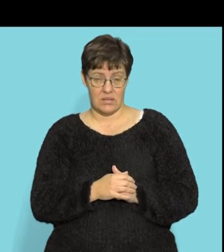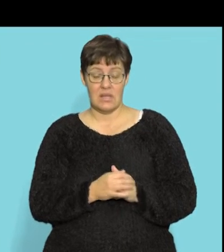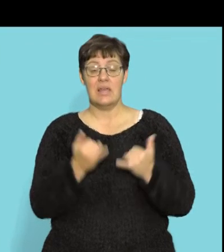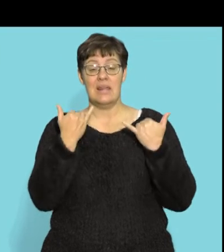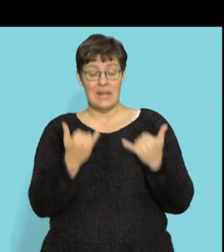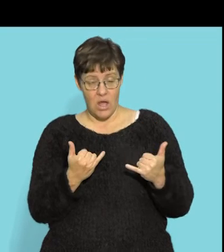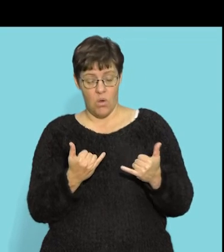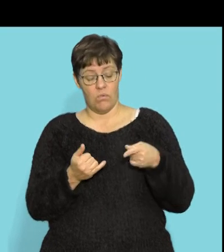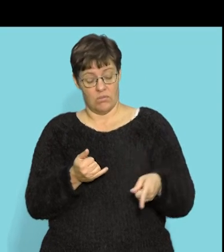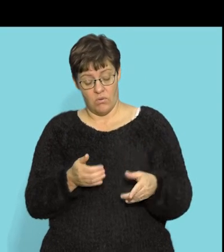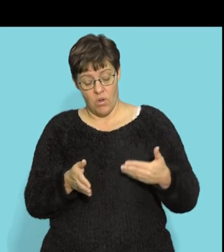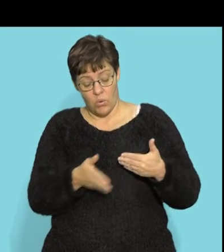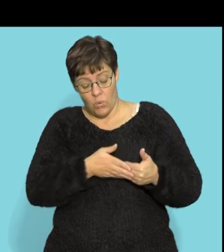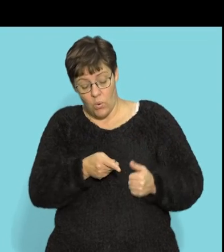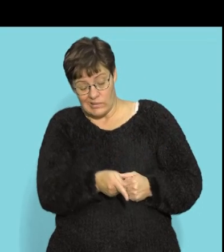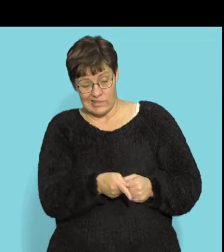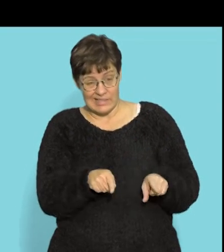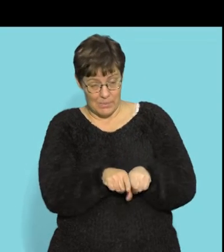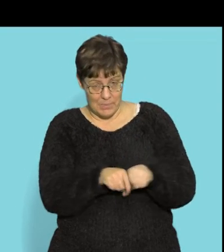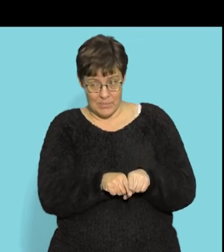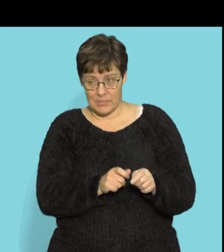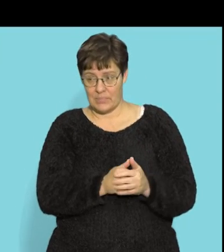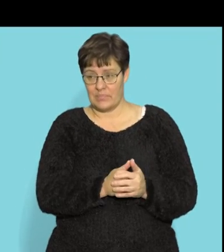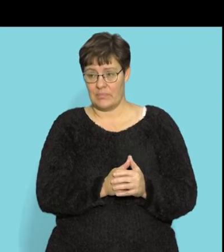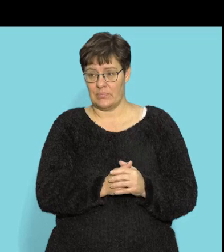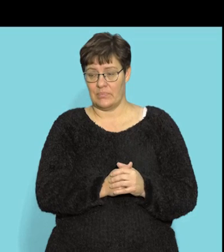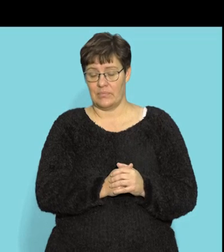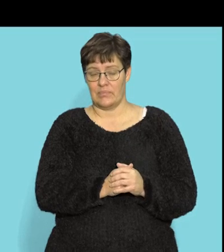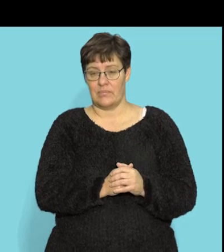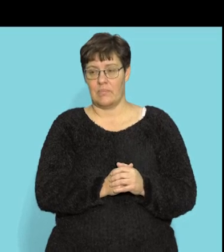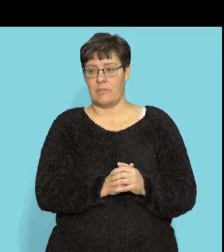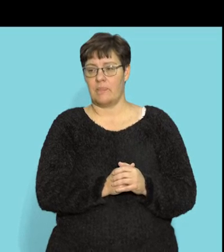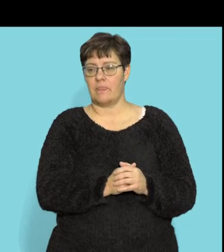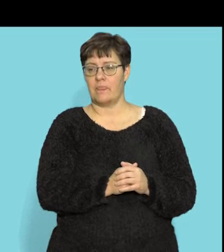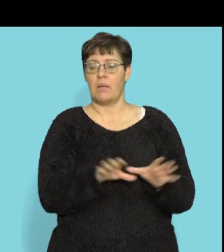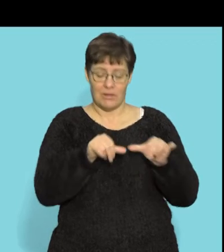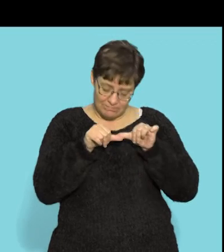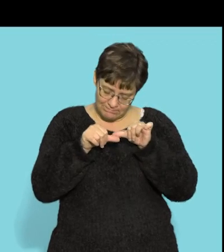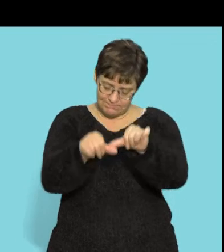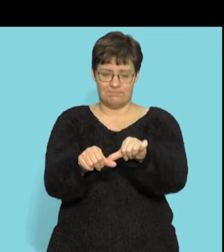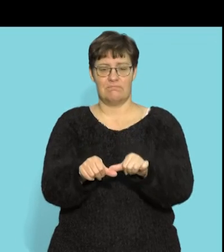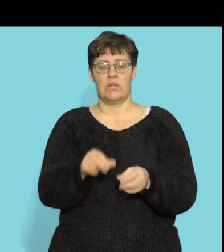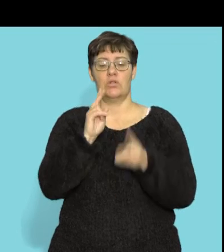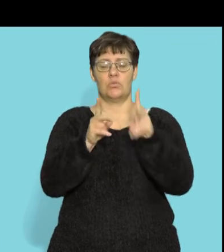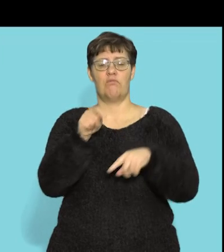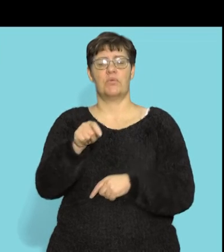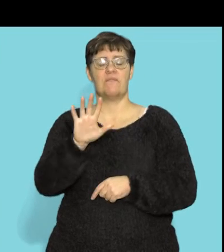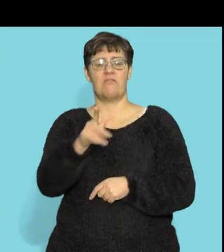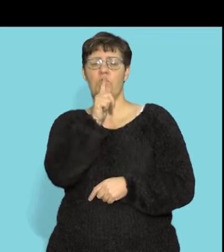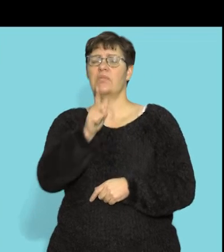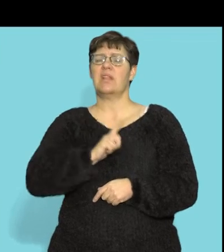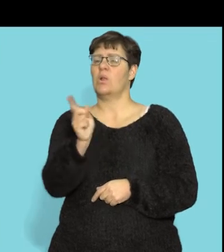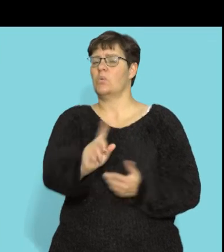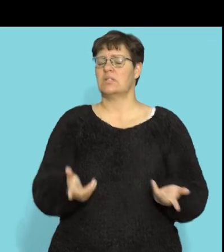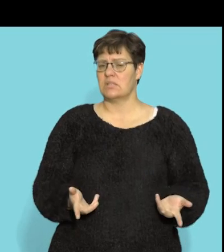are told that if we close switch S2, now switch S2 is closed and then the total current remains constant. What does